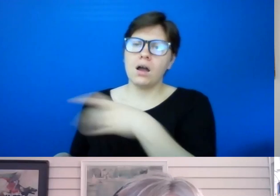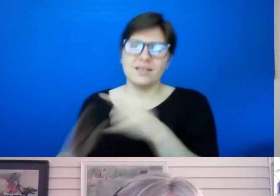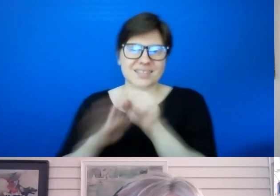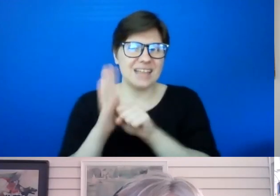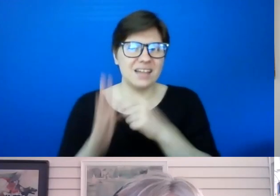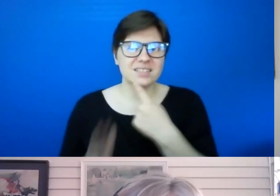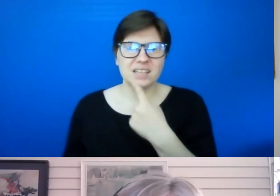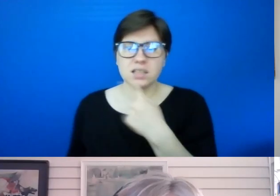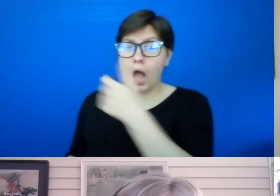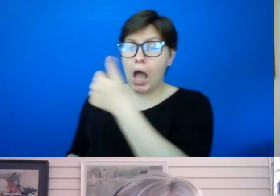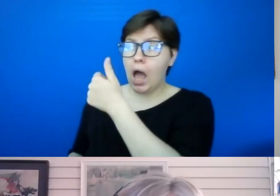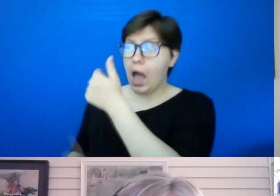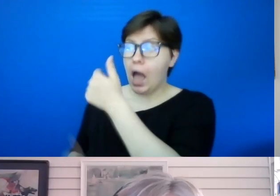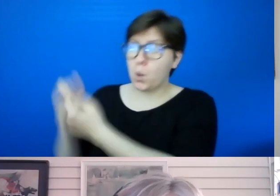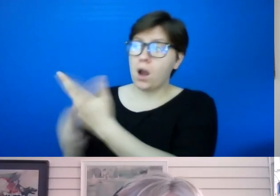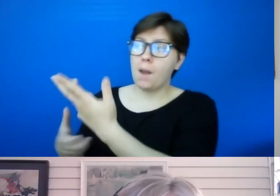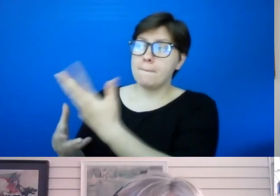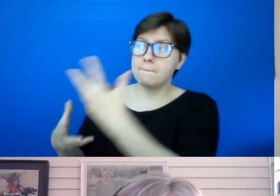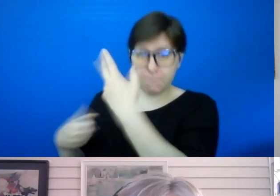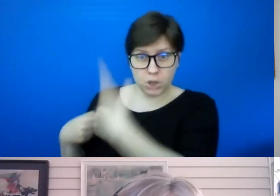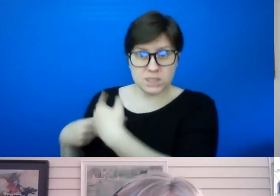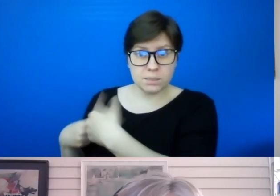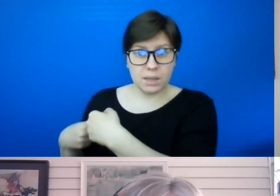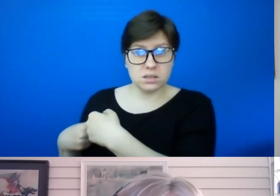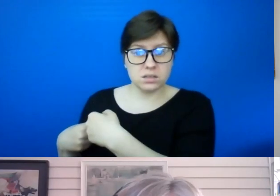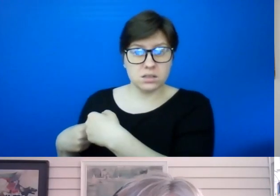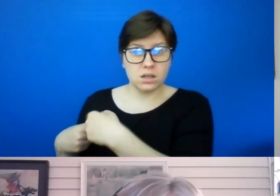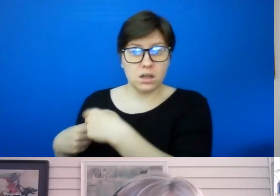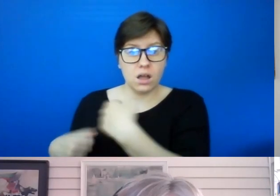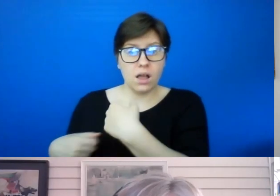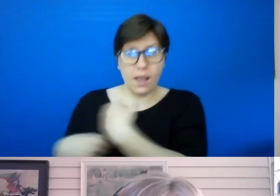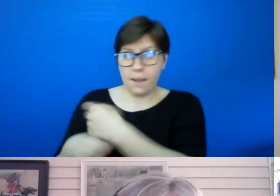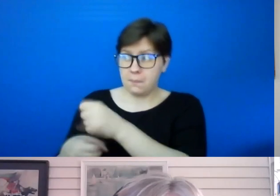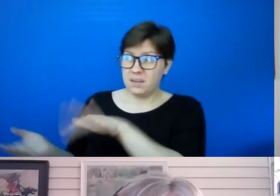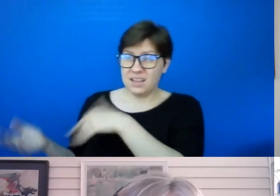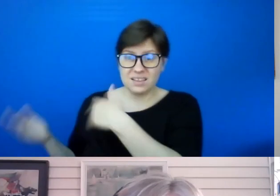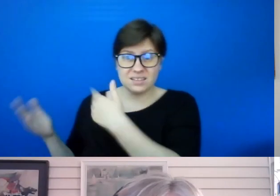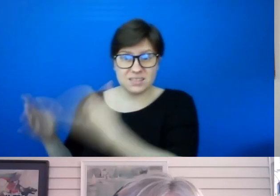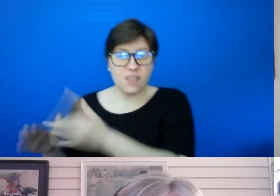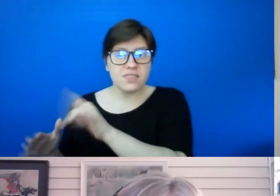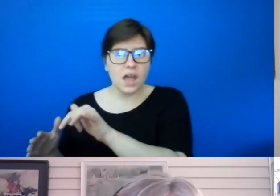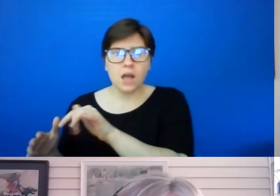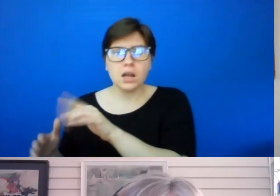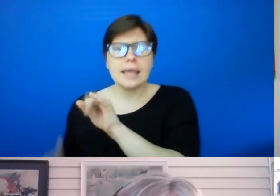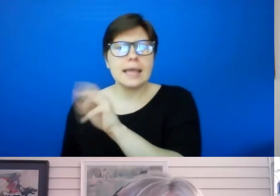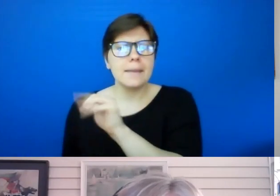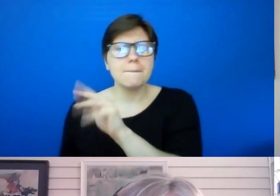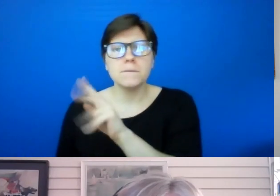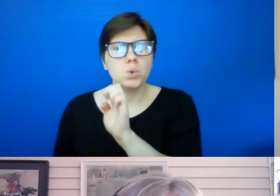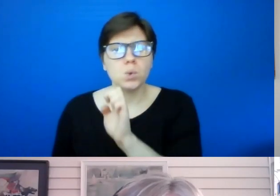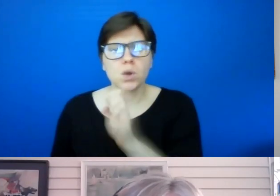anyone who participates in this making dead is immune from any kind